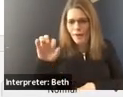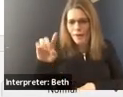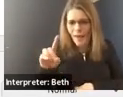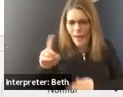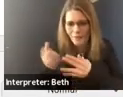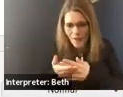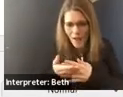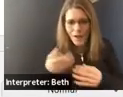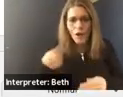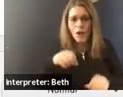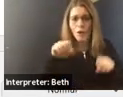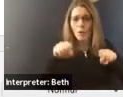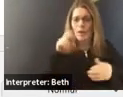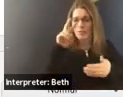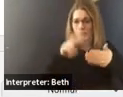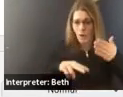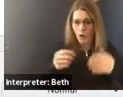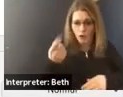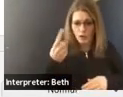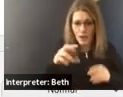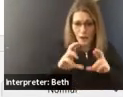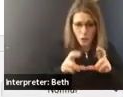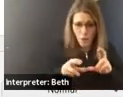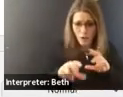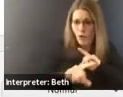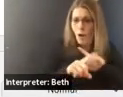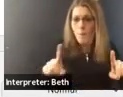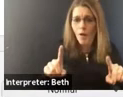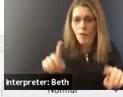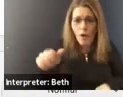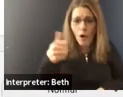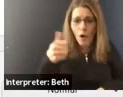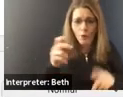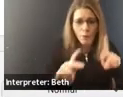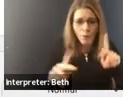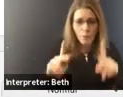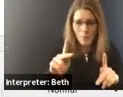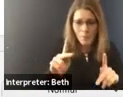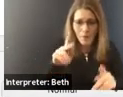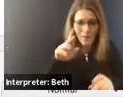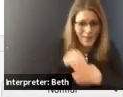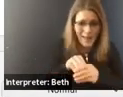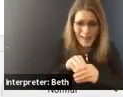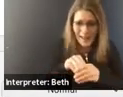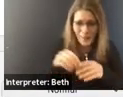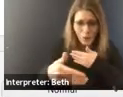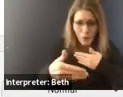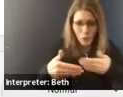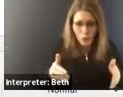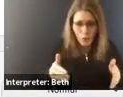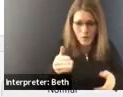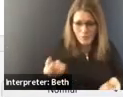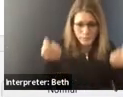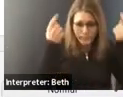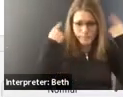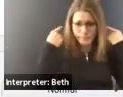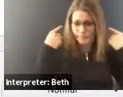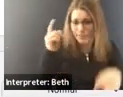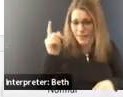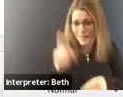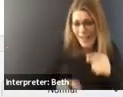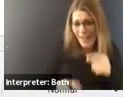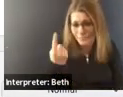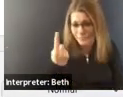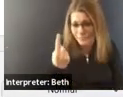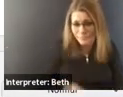other people in the room probably can't. There's a good chance that other people